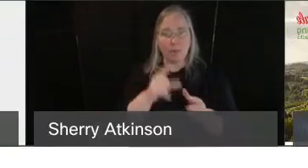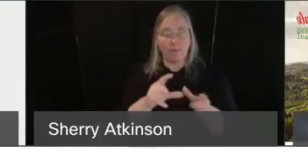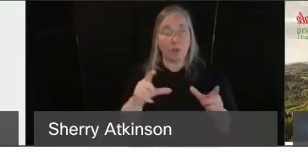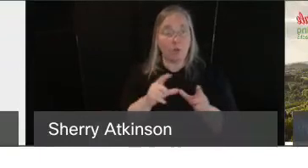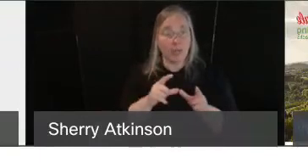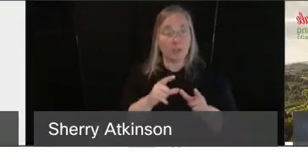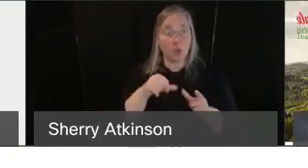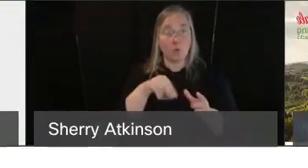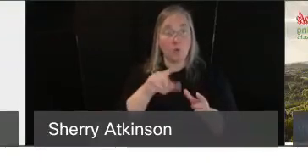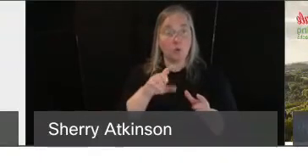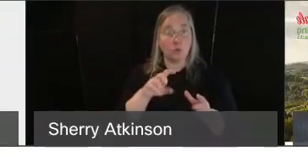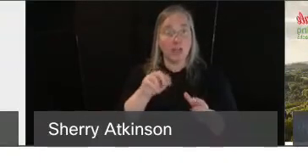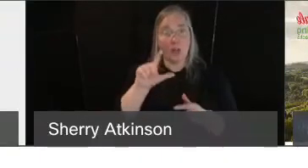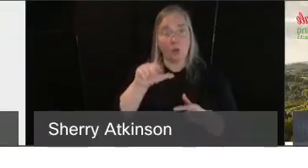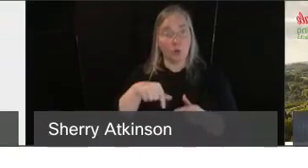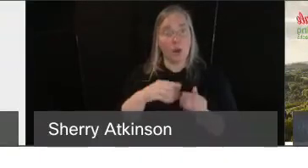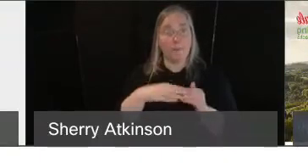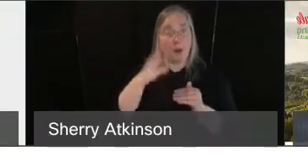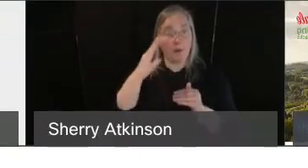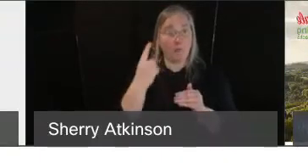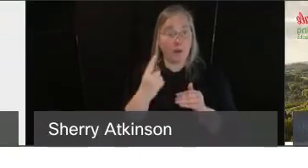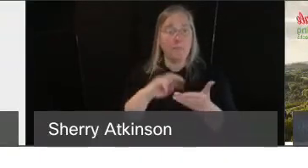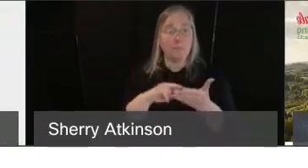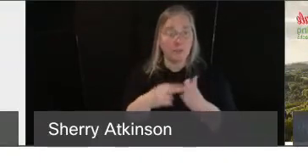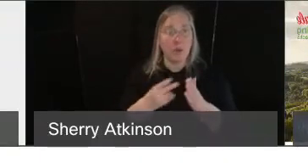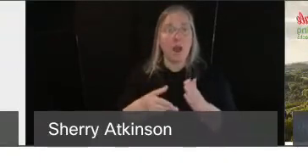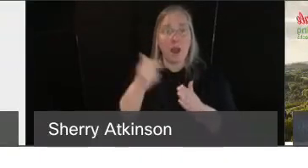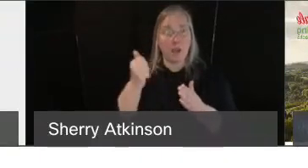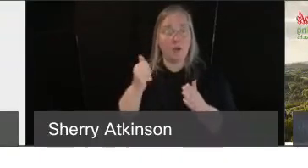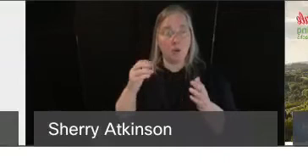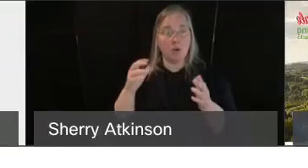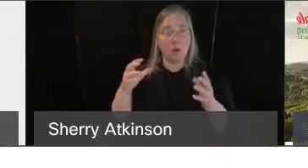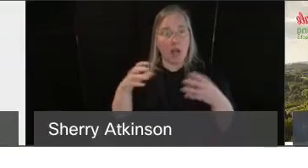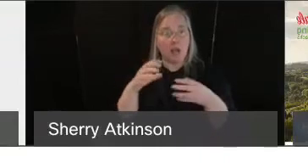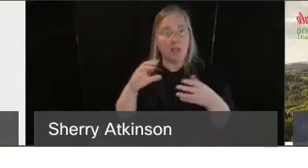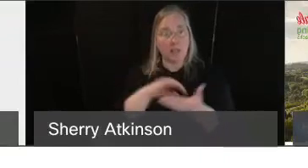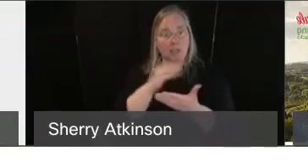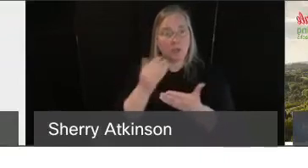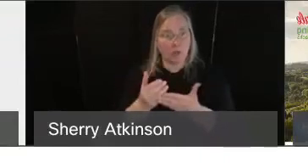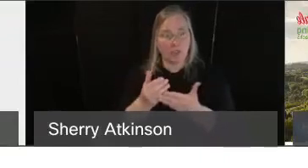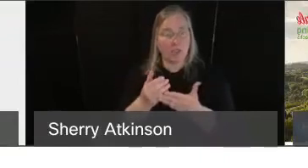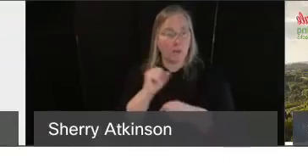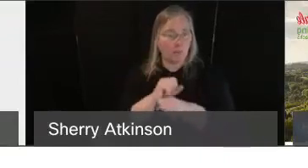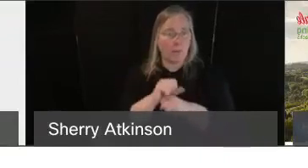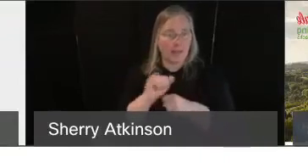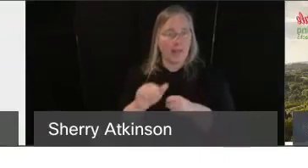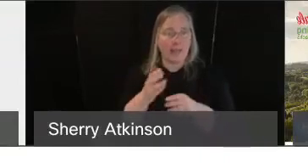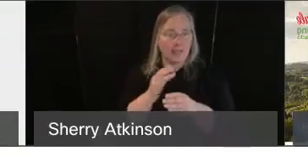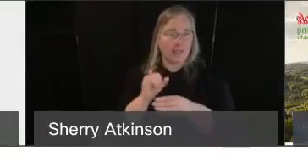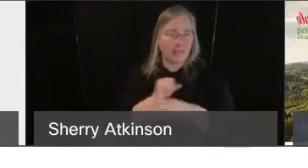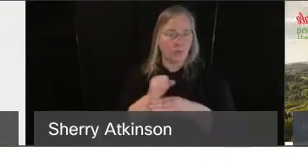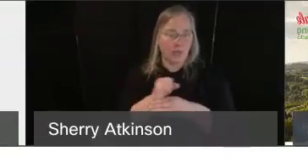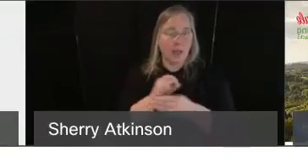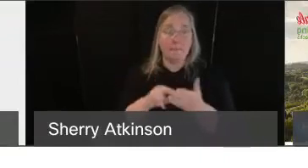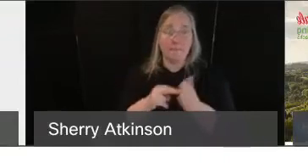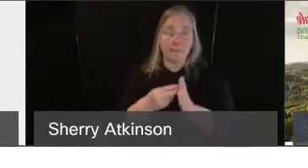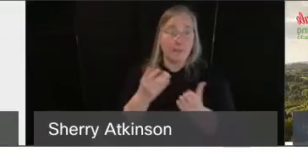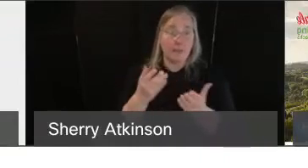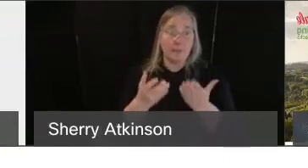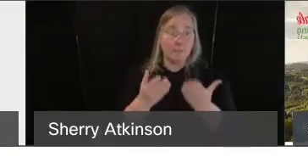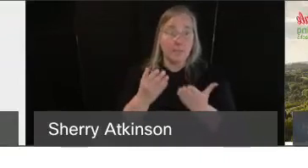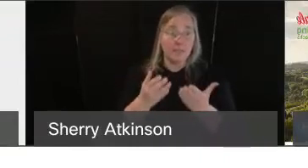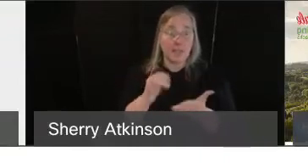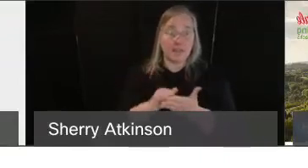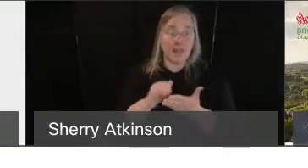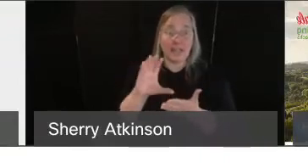that means you have a higher concentration of employment in that industry. And that may mean that the county's economy is specialized in that activity.